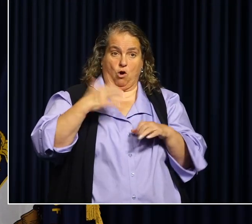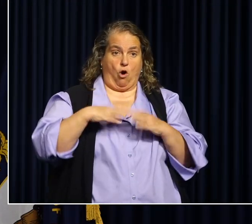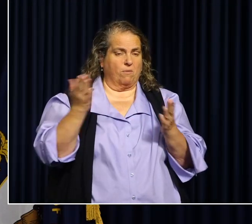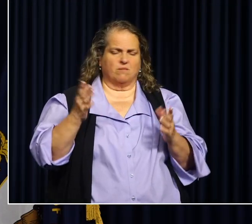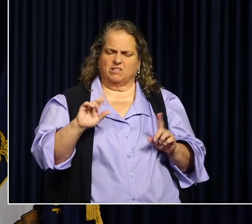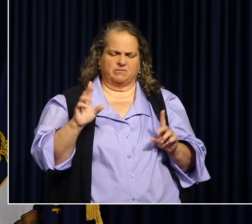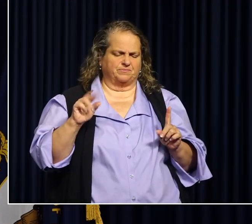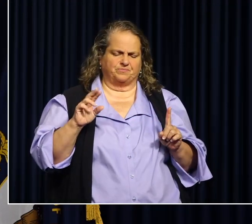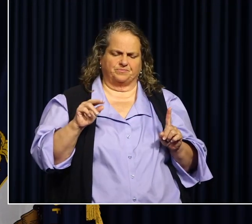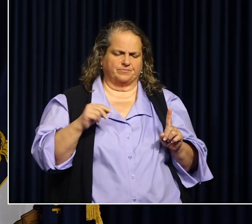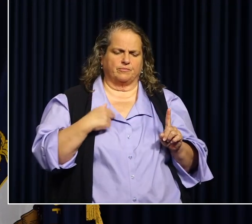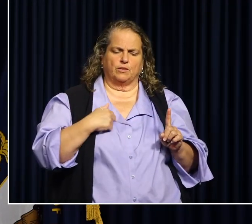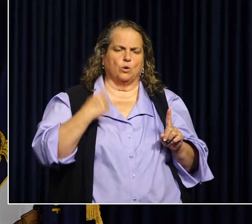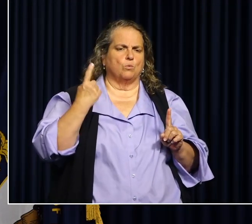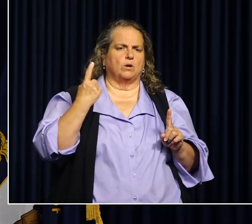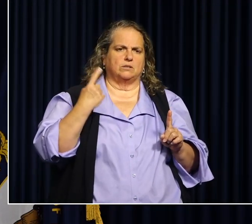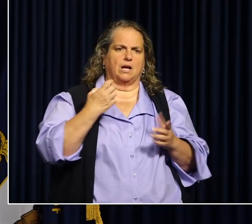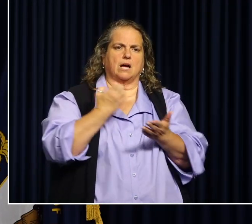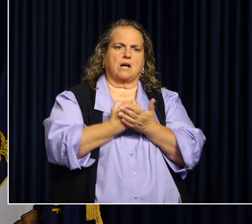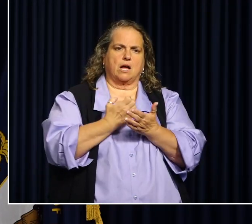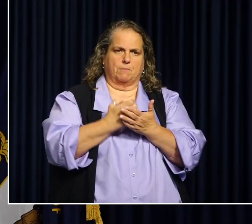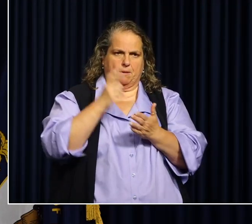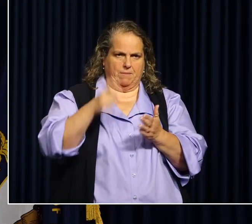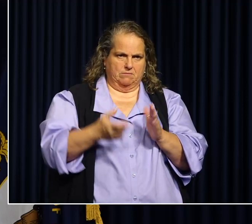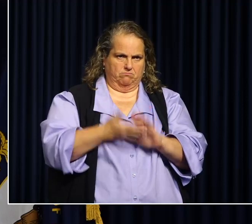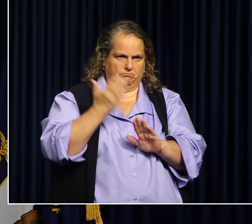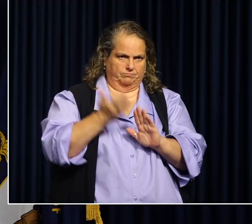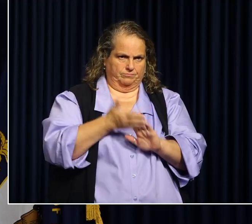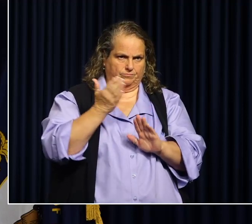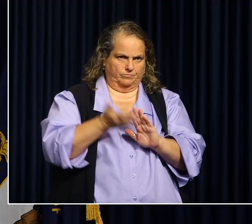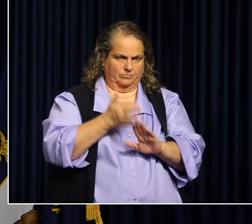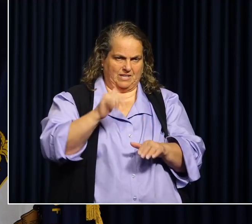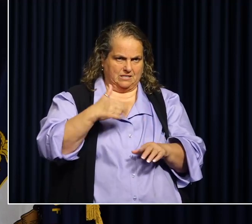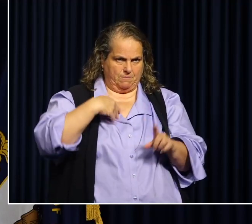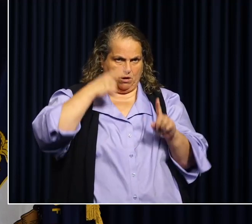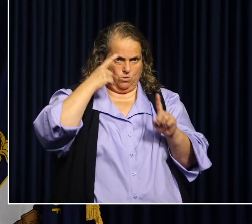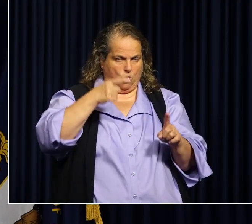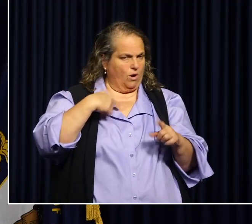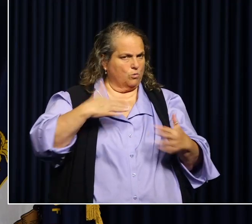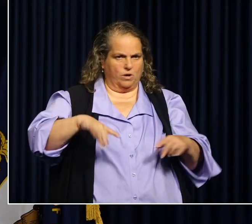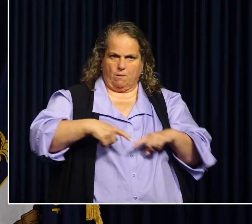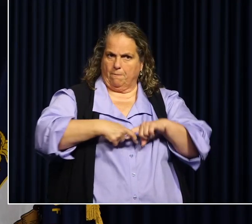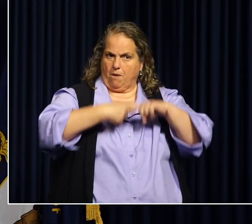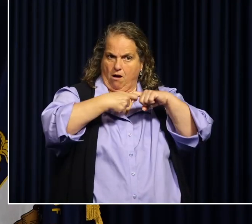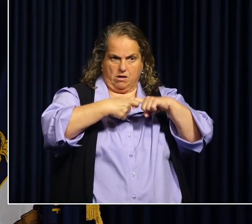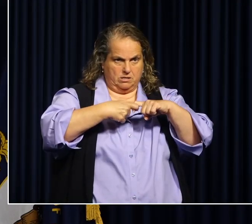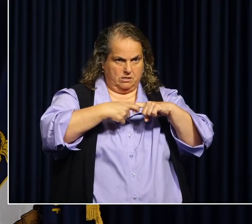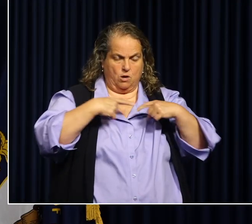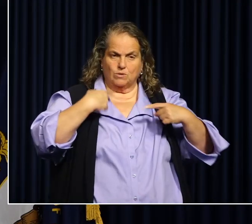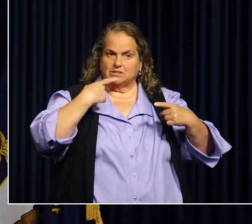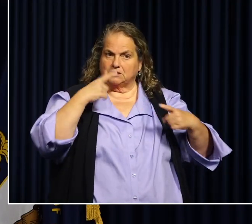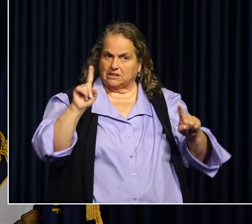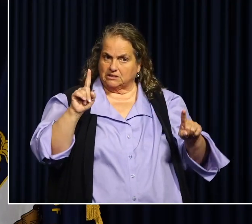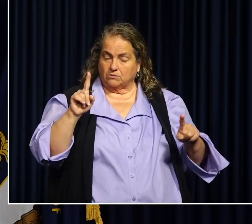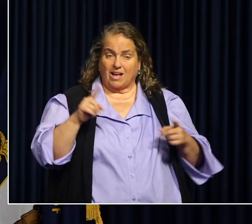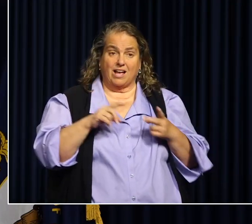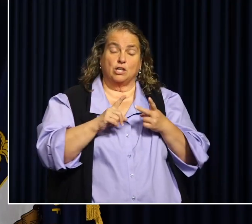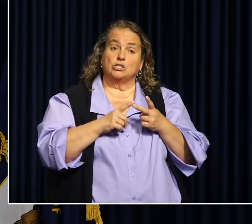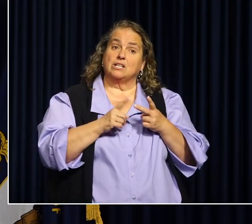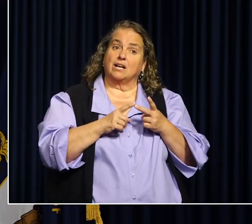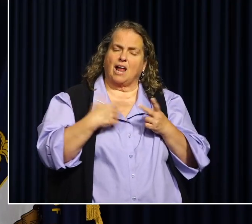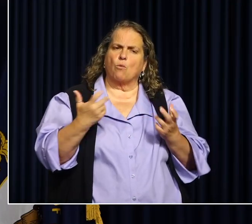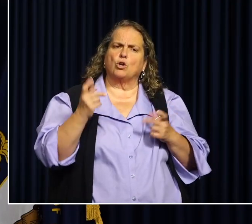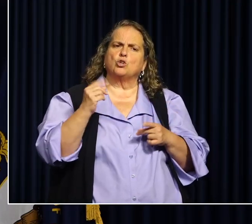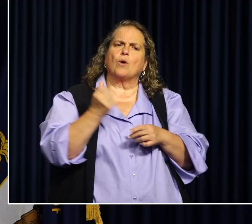twofold. One, to get our economy up and running to where we don't have to pause it, to where we can be most successful in the long term. And two, I